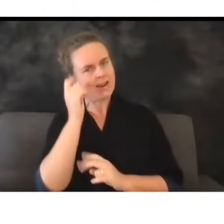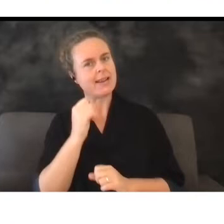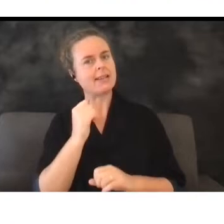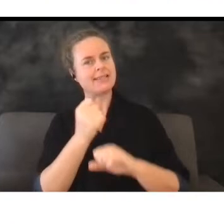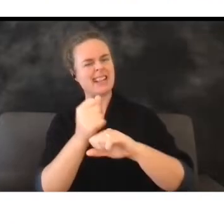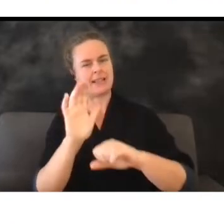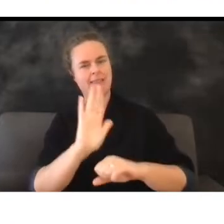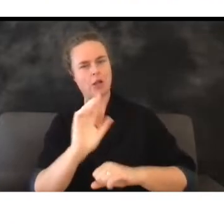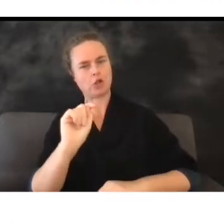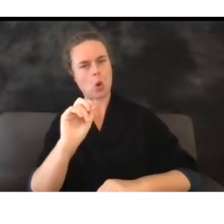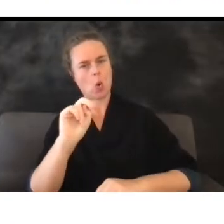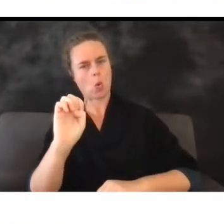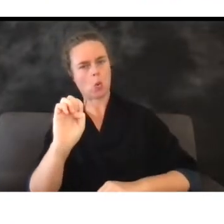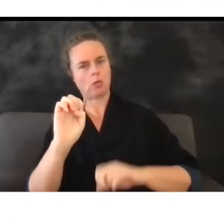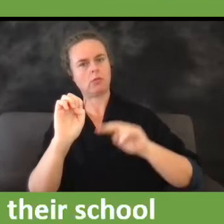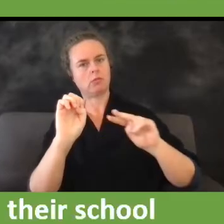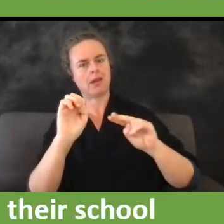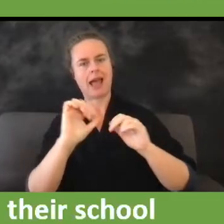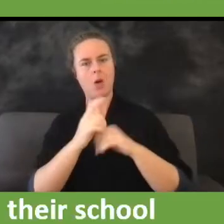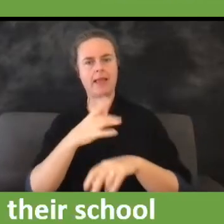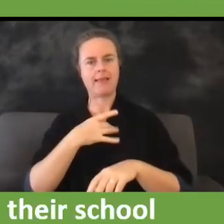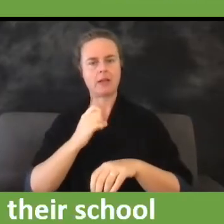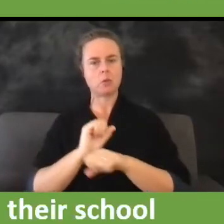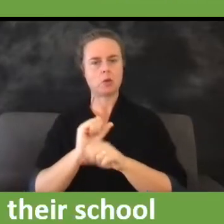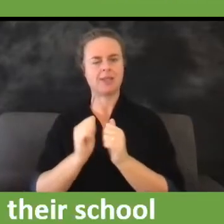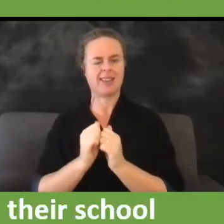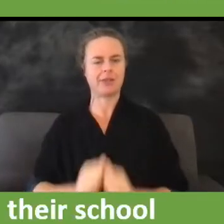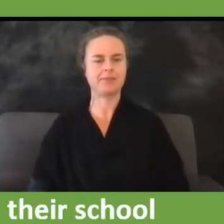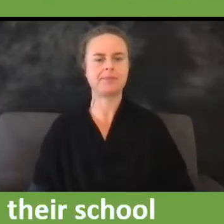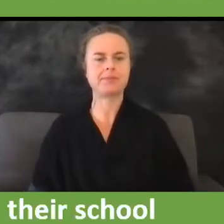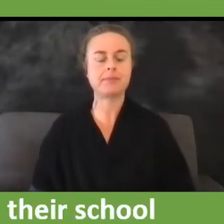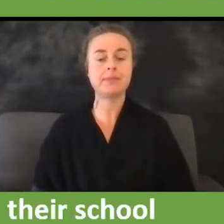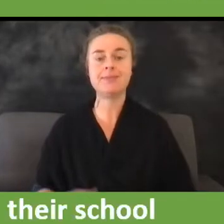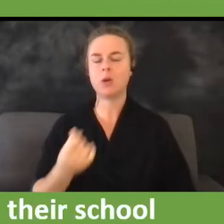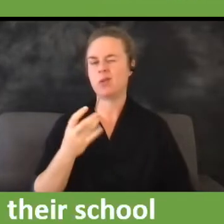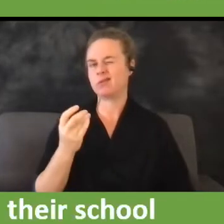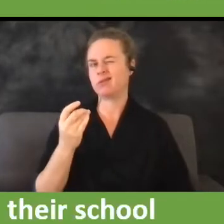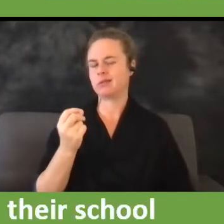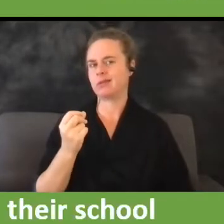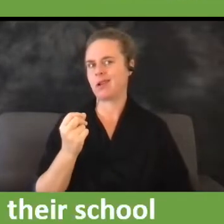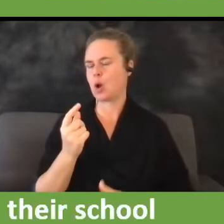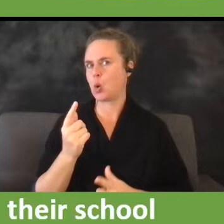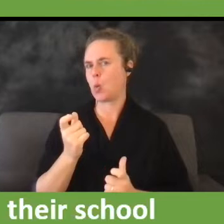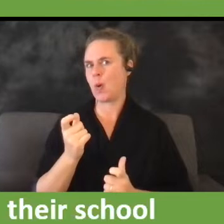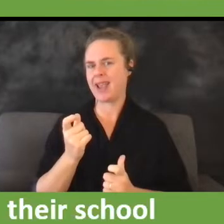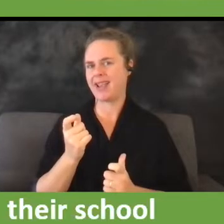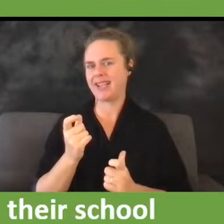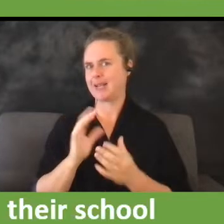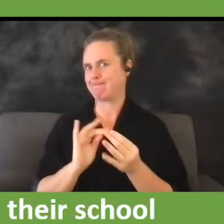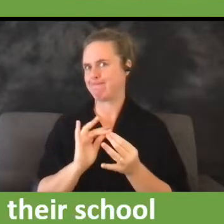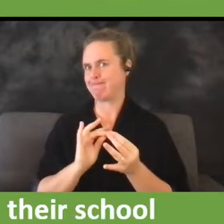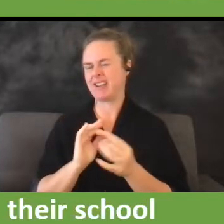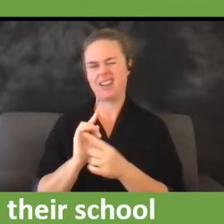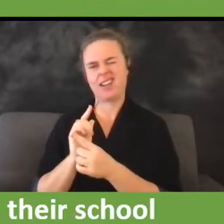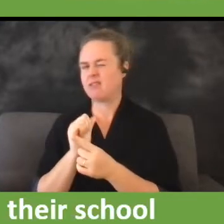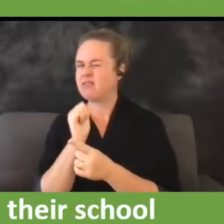how they like to work together. I'm going to do a real quick, again, I haven't been part of this CAN, so